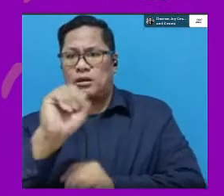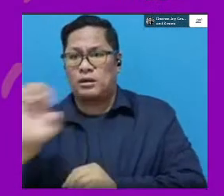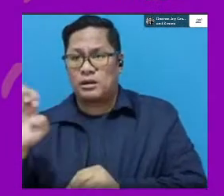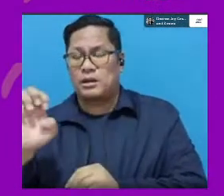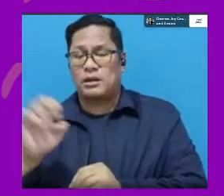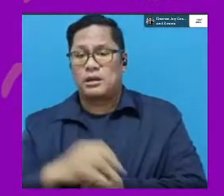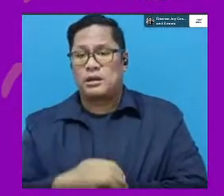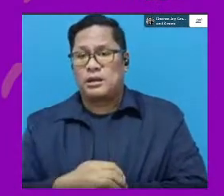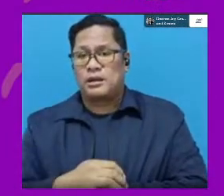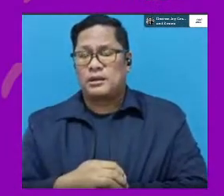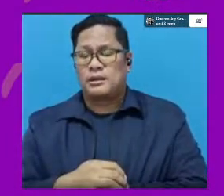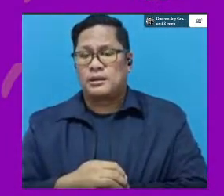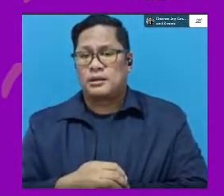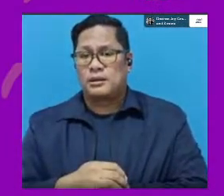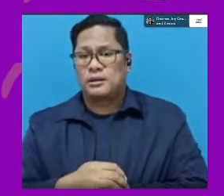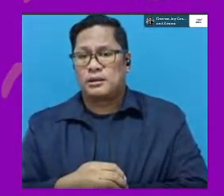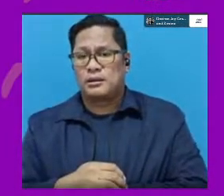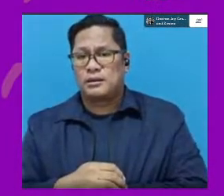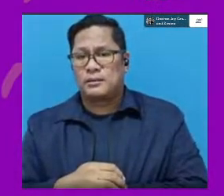is indicative of